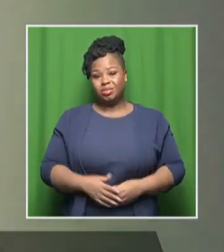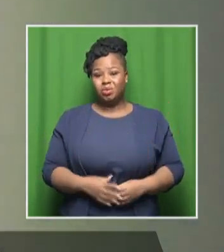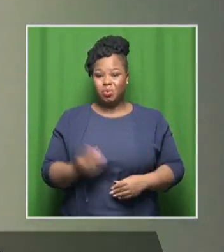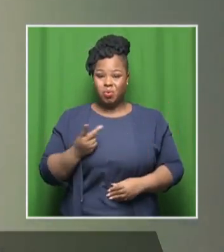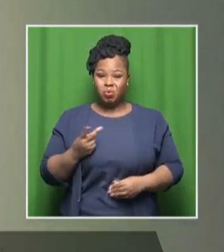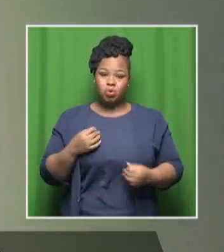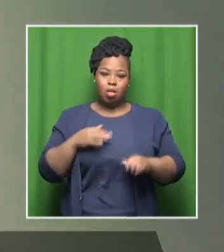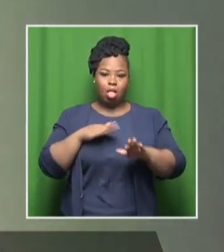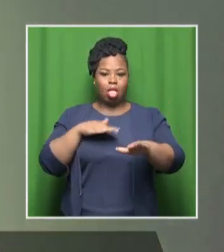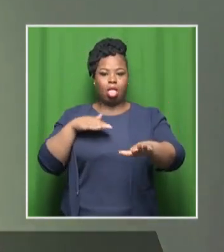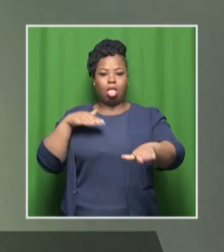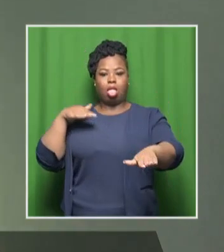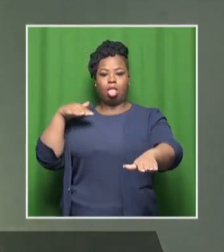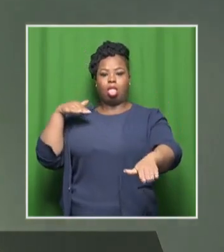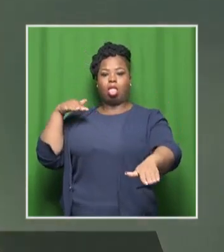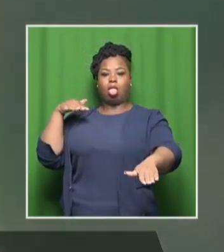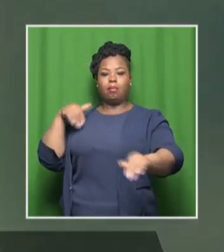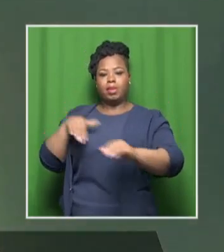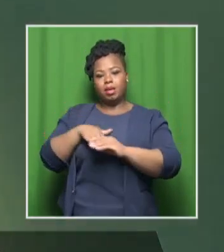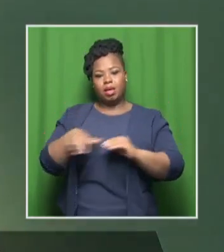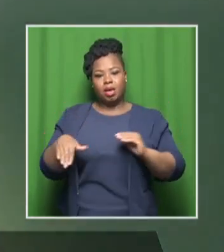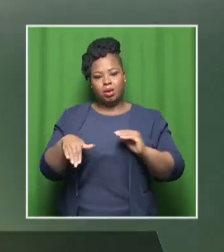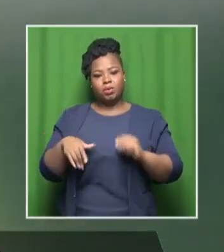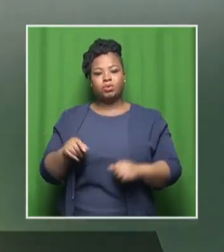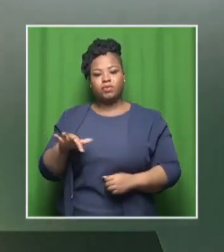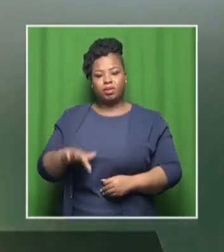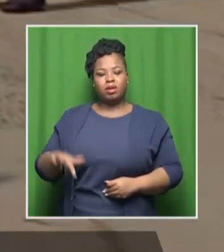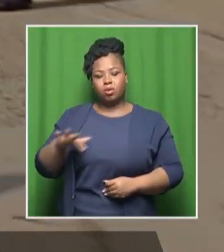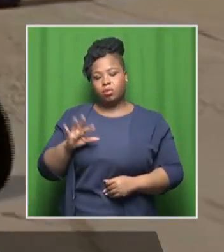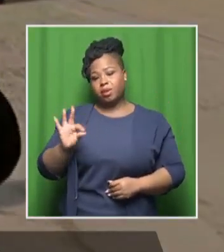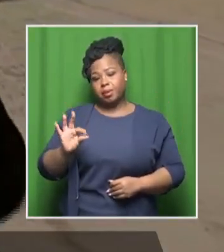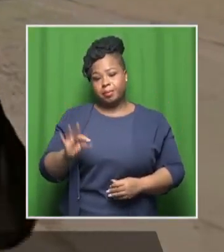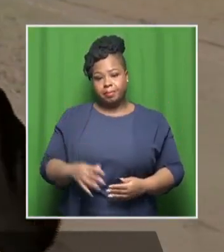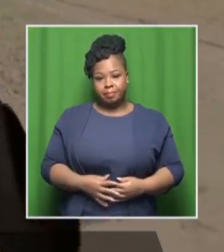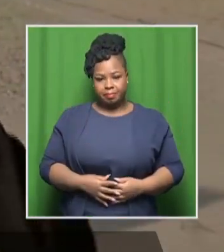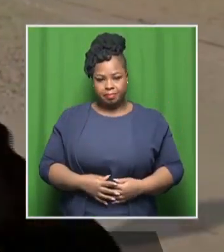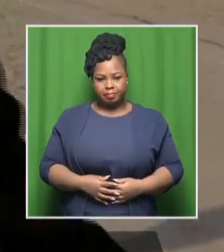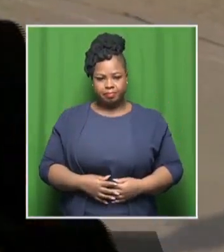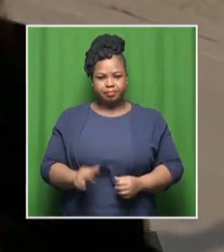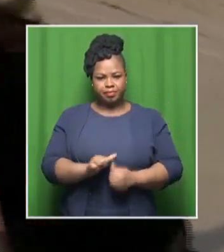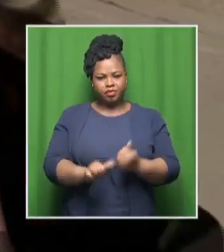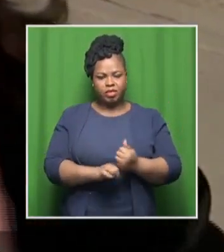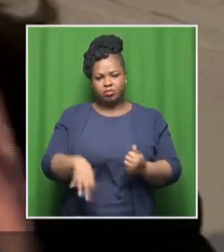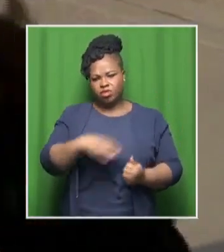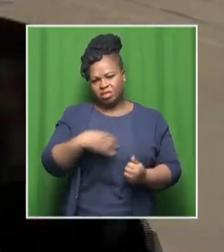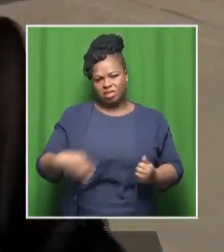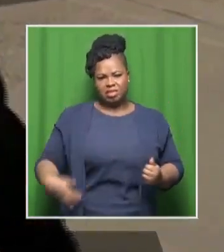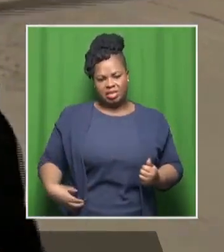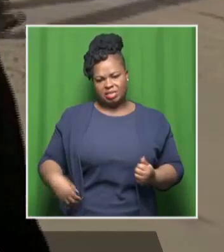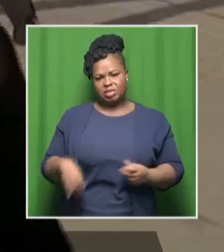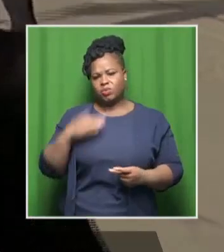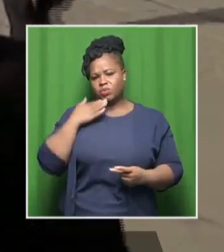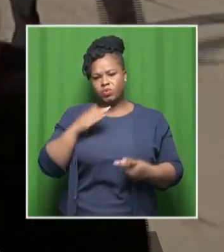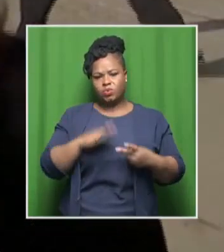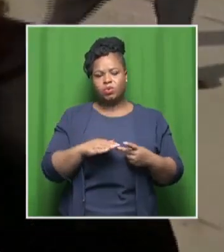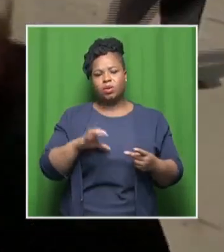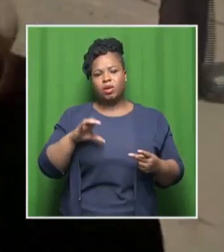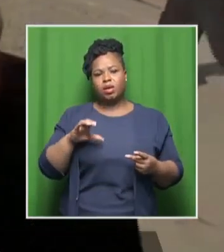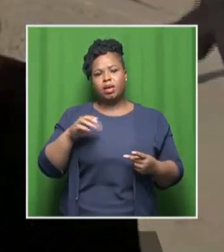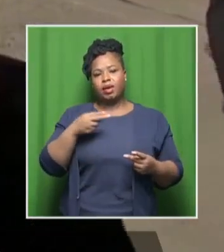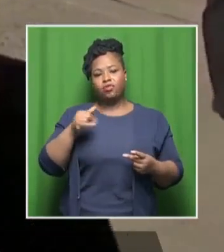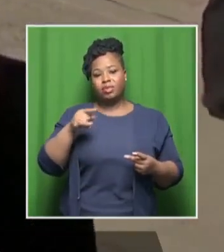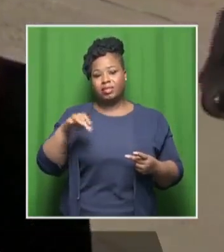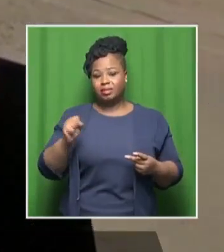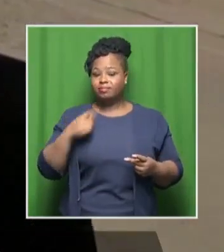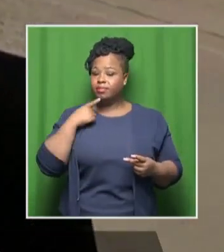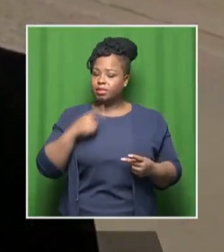of vehicles were seen slowly moving out of the Tampa area Monday. Vice President and Democratic presidential nominee Kamala Harris